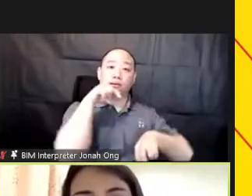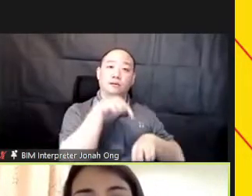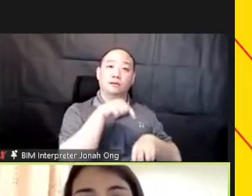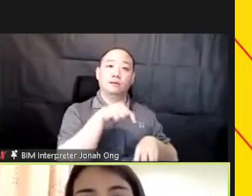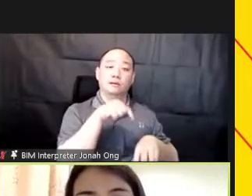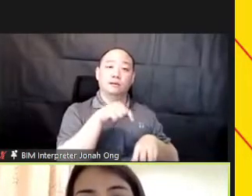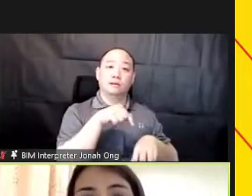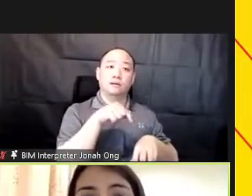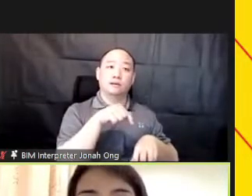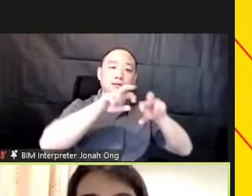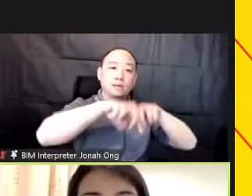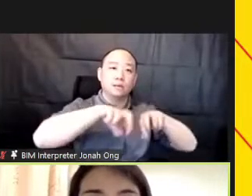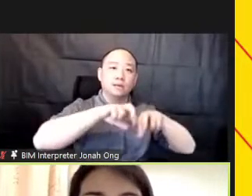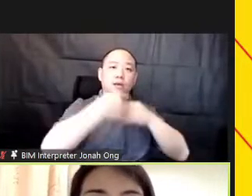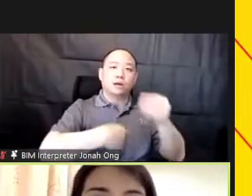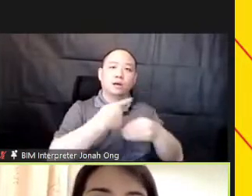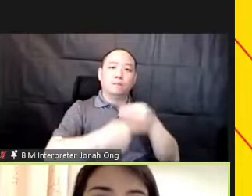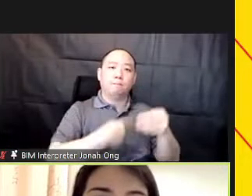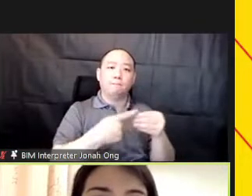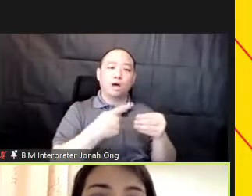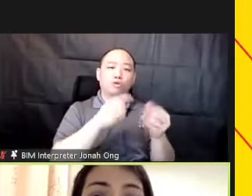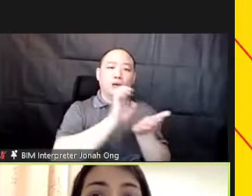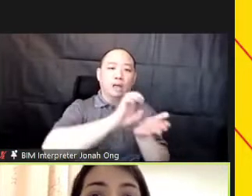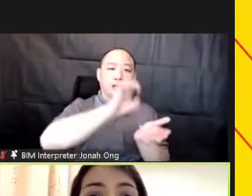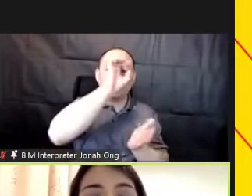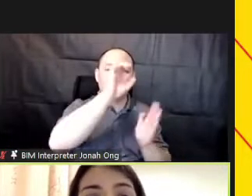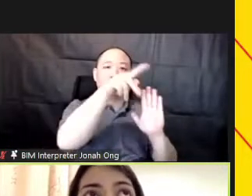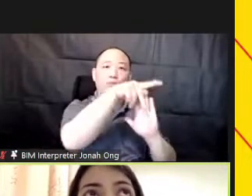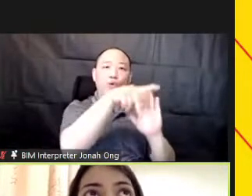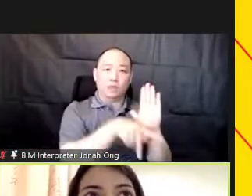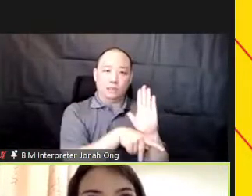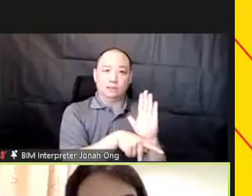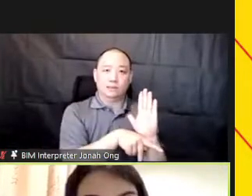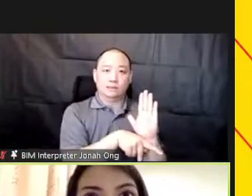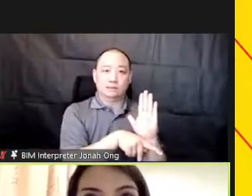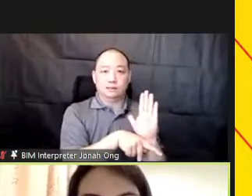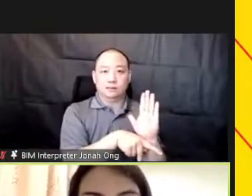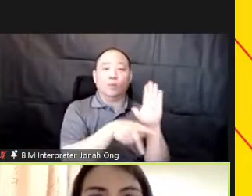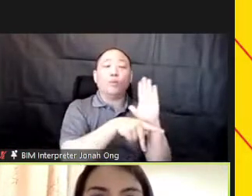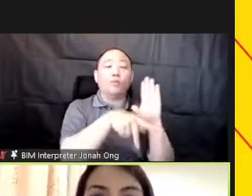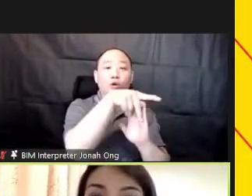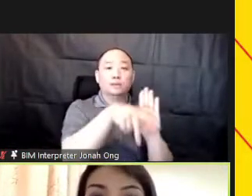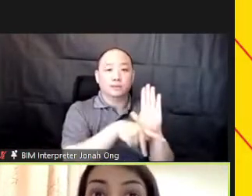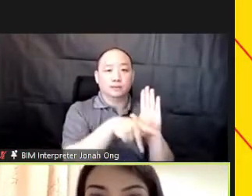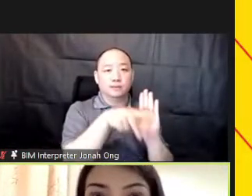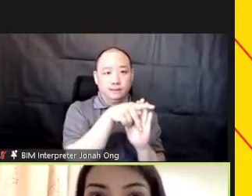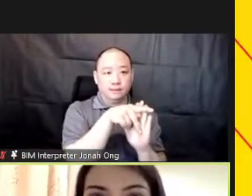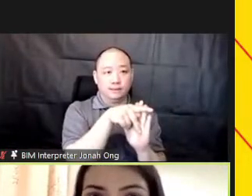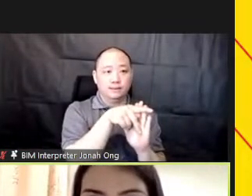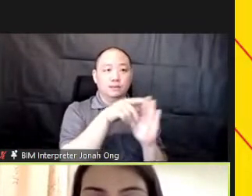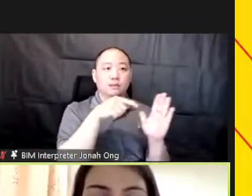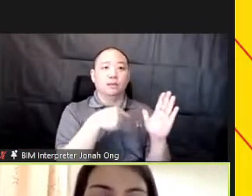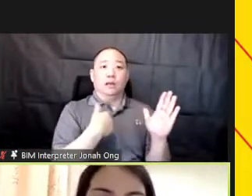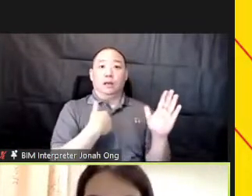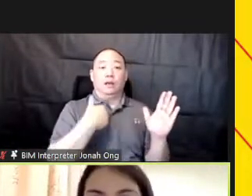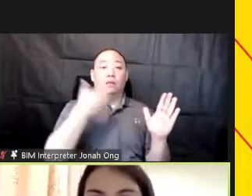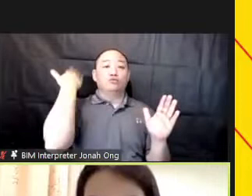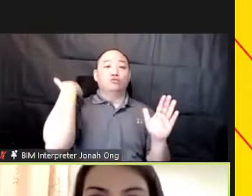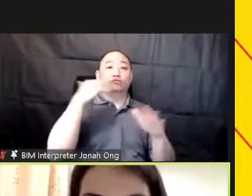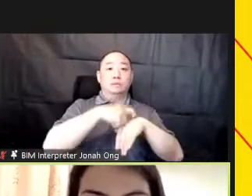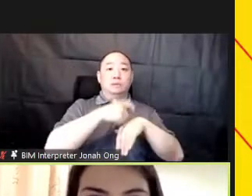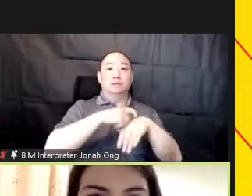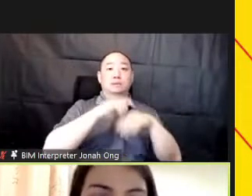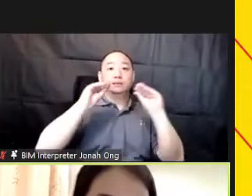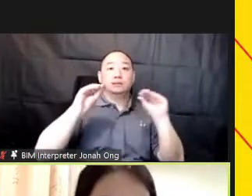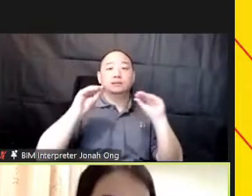the education policies and understand how the ministry works. And I realized at that time, so whenever I was a teacher, right, I used to get